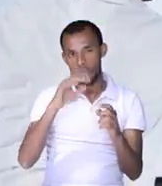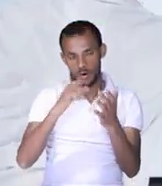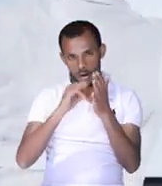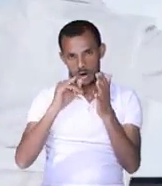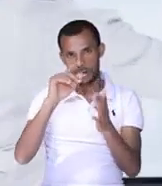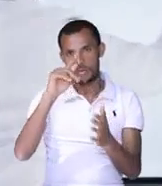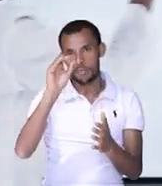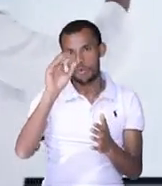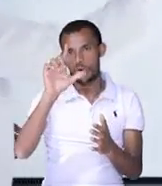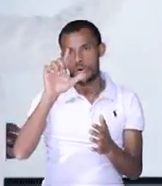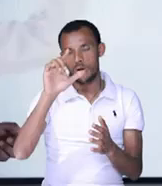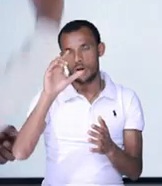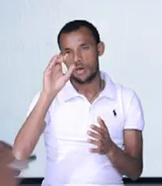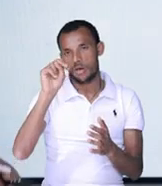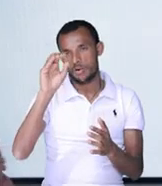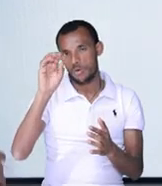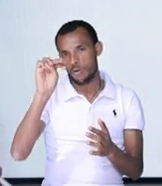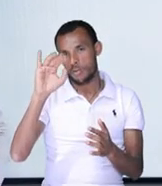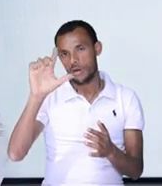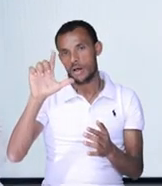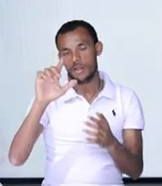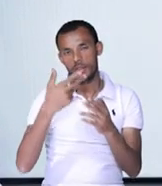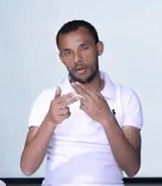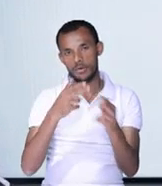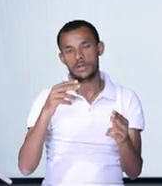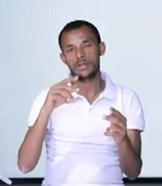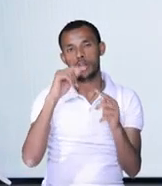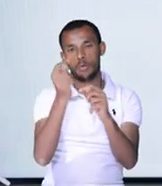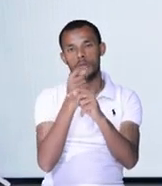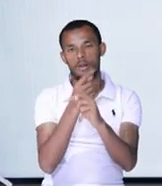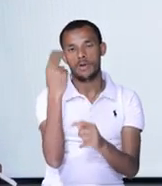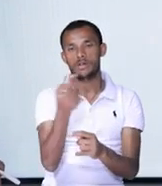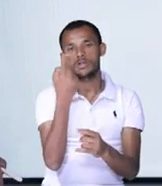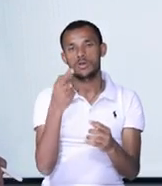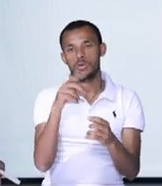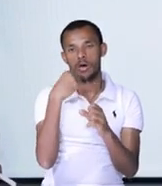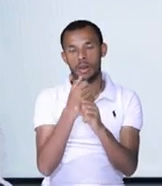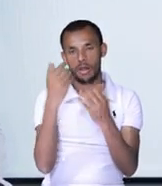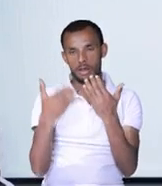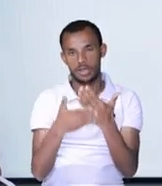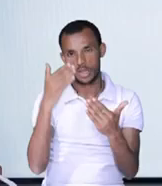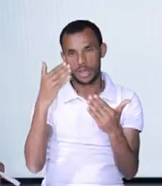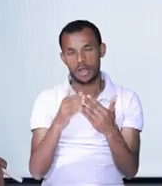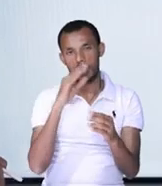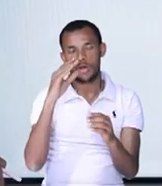function. If you face such type of functions, so you can easily